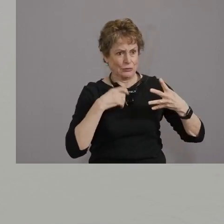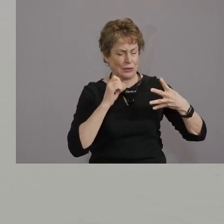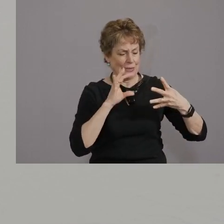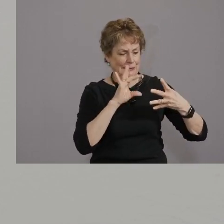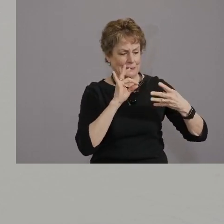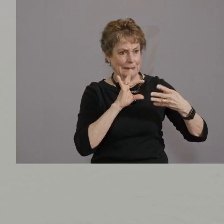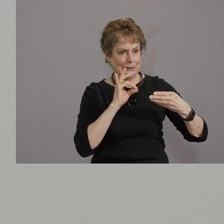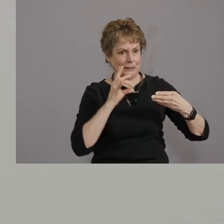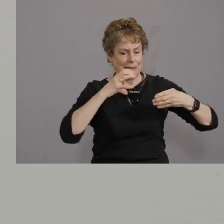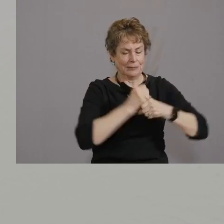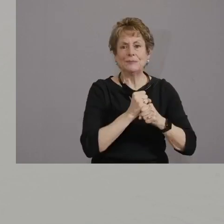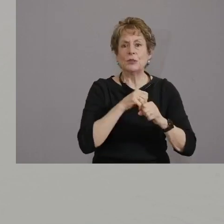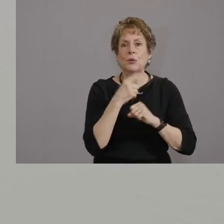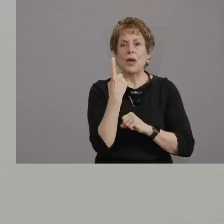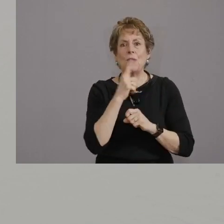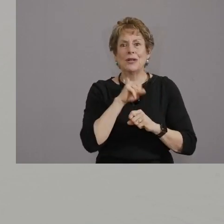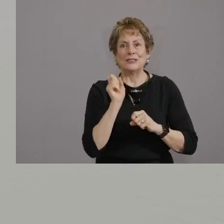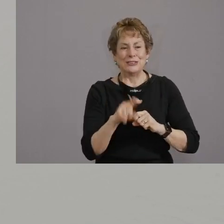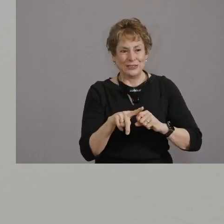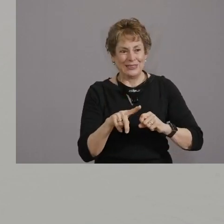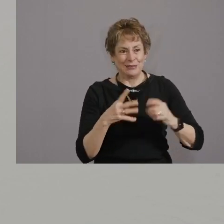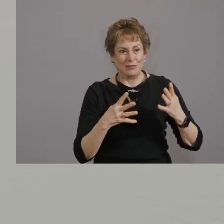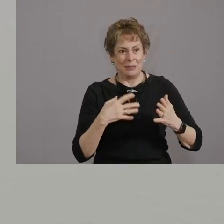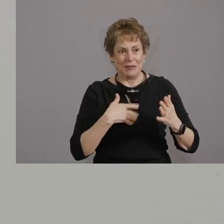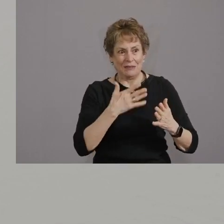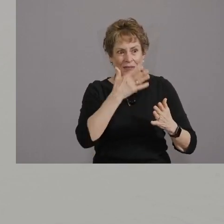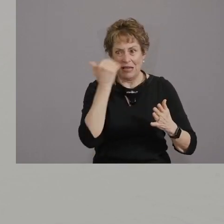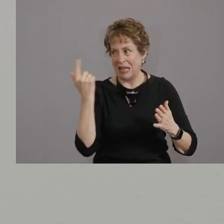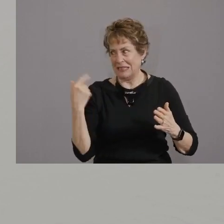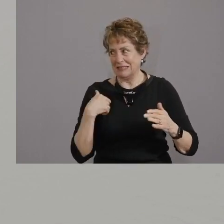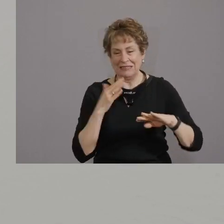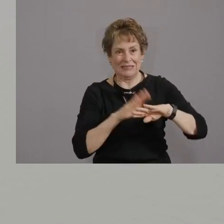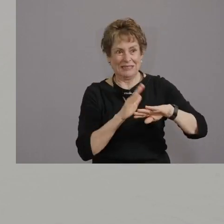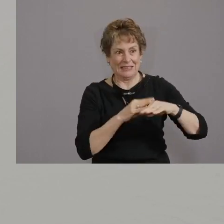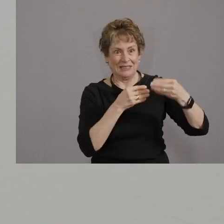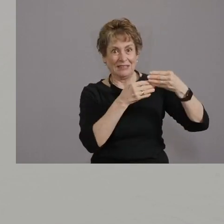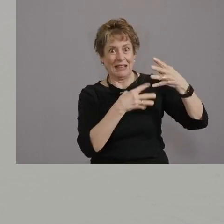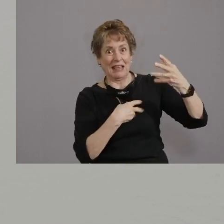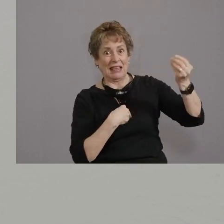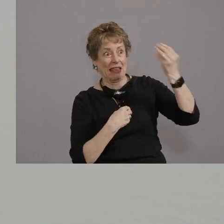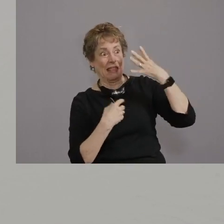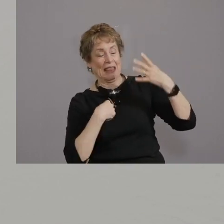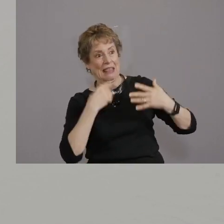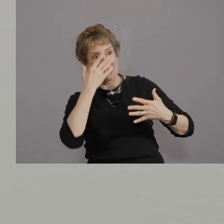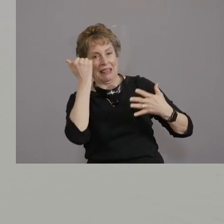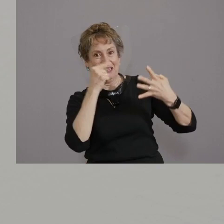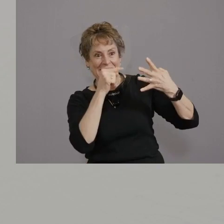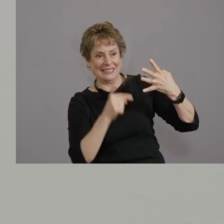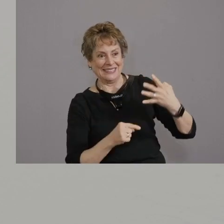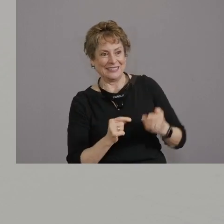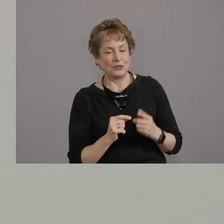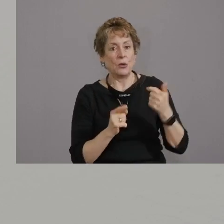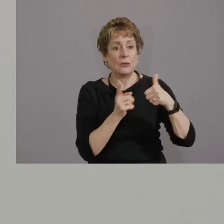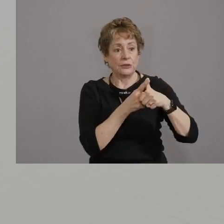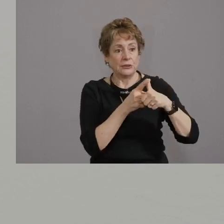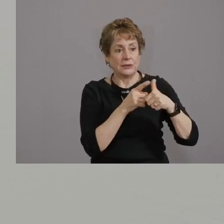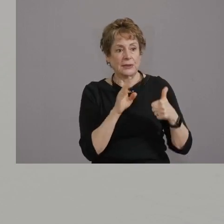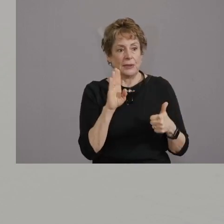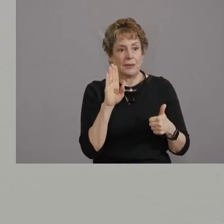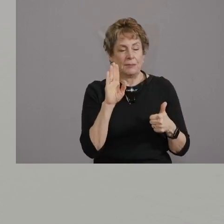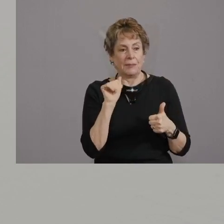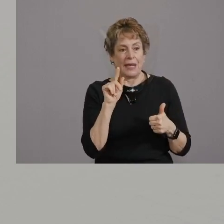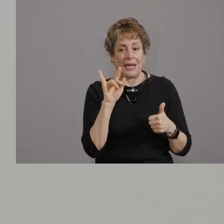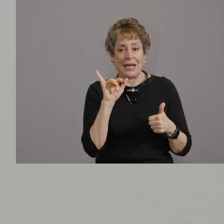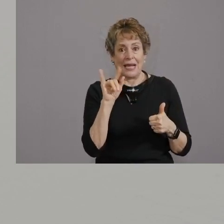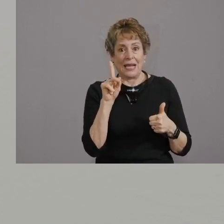Just remind me if I look blank. So the first is that Biden said he wants to administer 100 million doses in